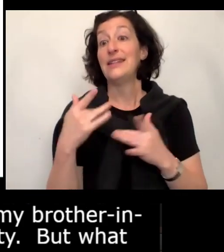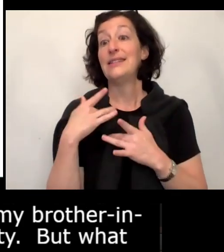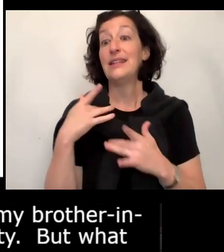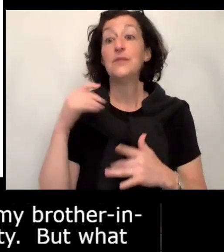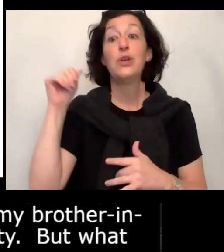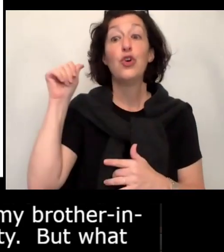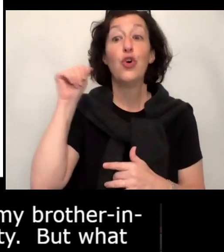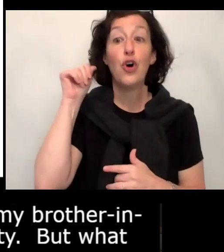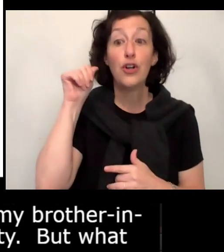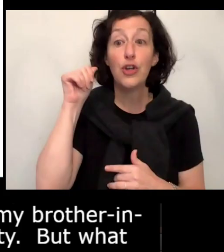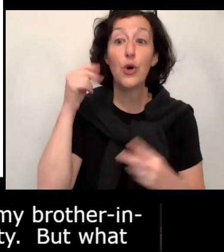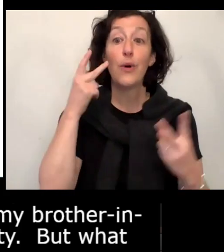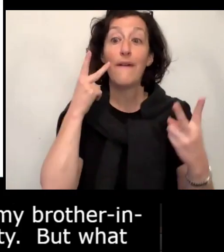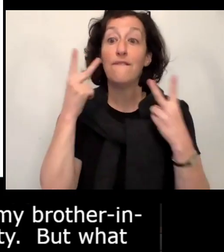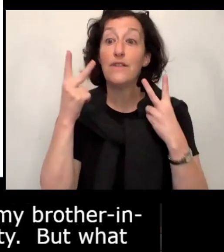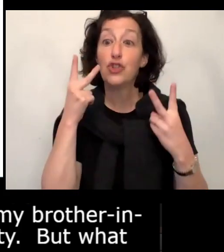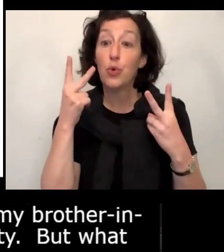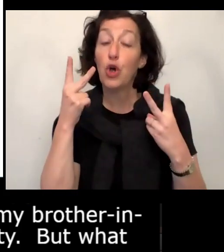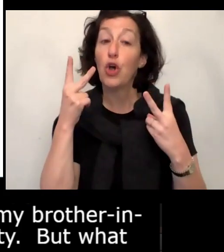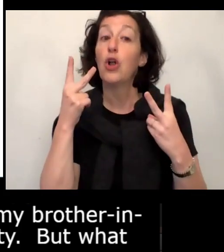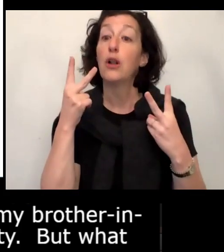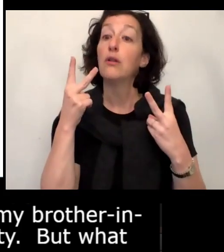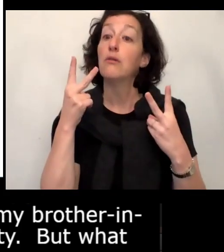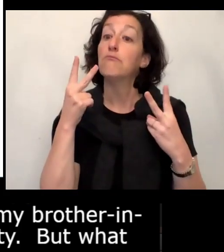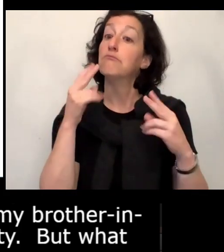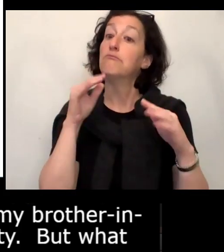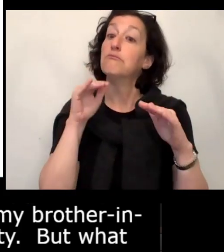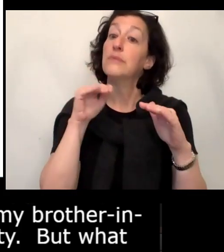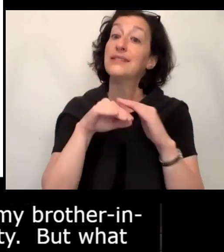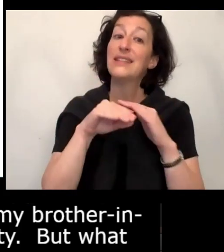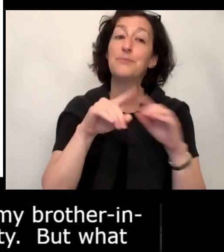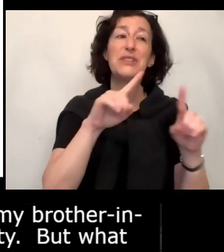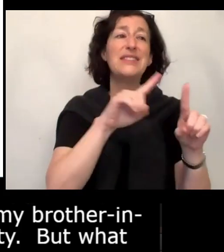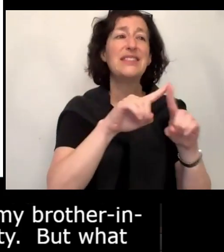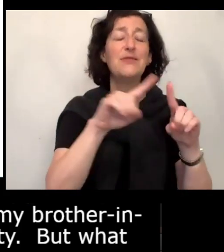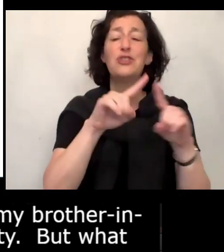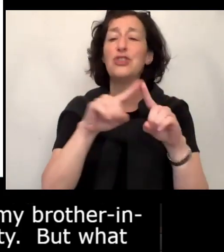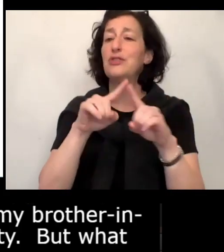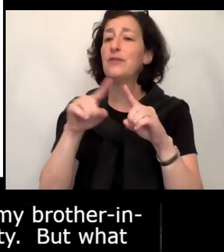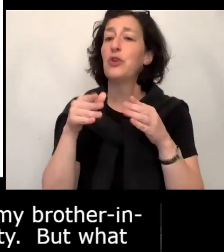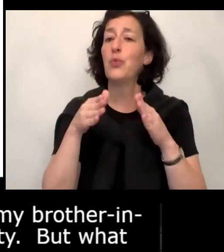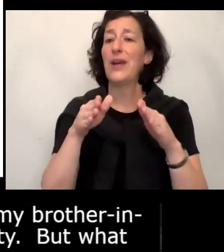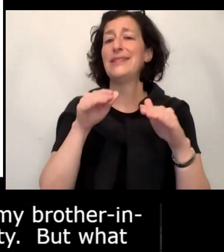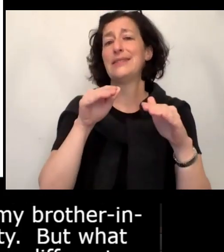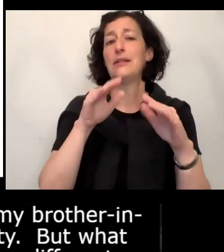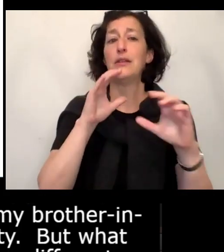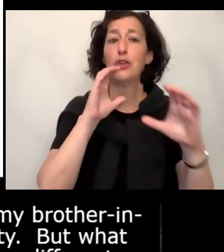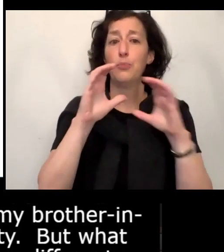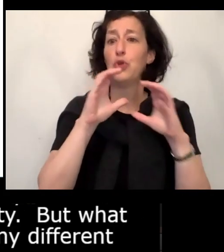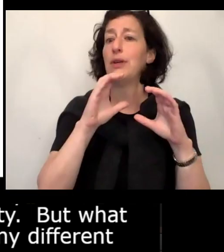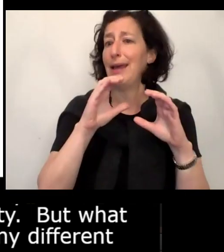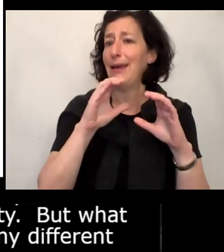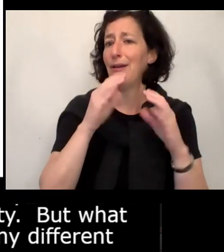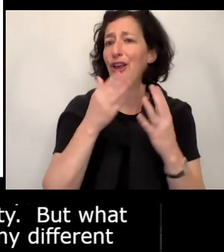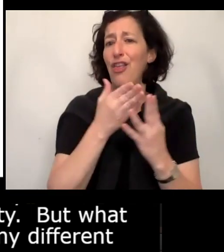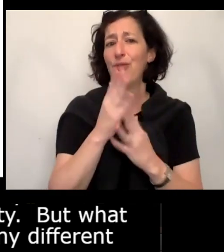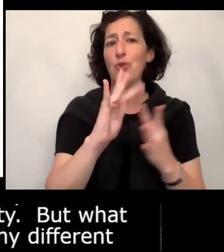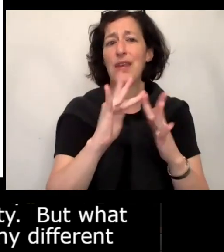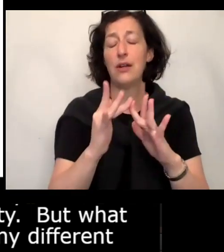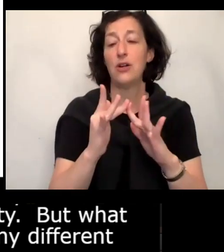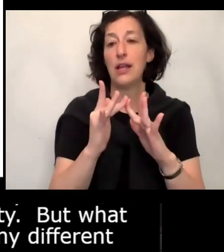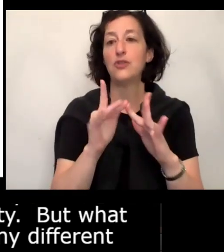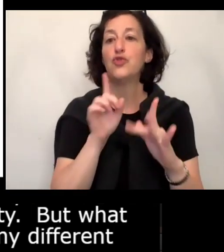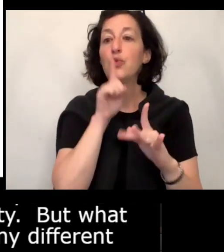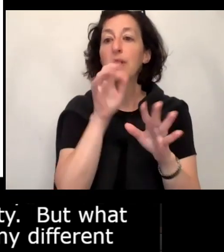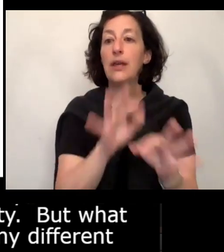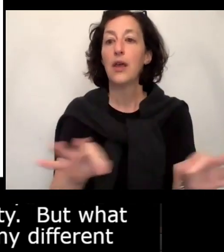well has so many different modes of communication attached. It's important to keep accessibility in